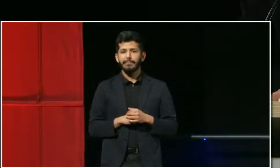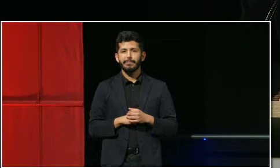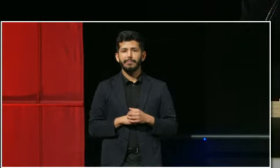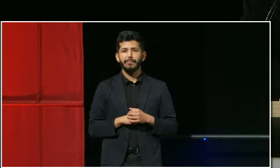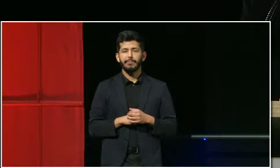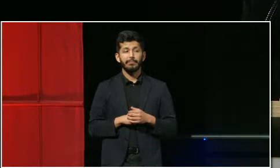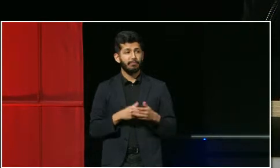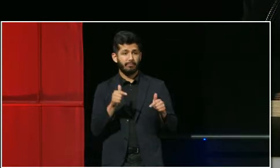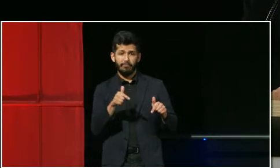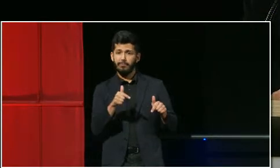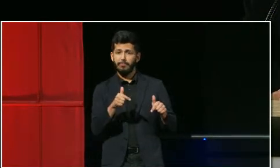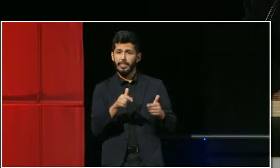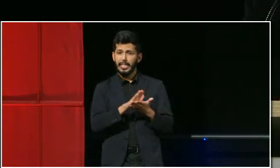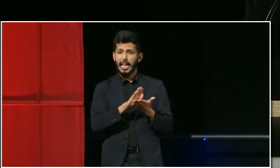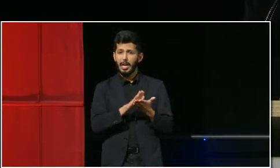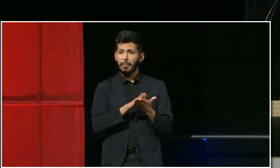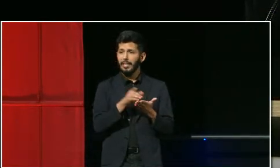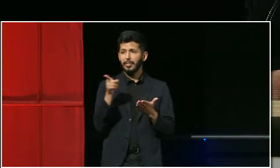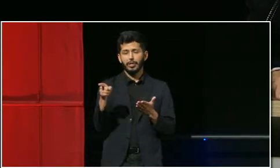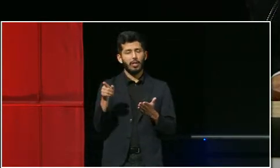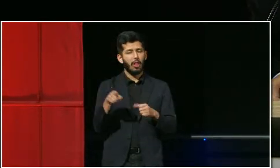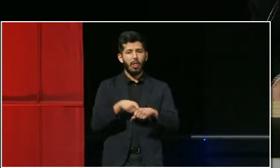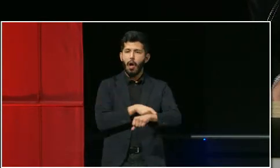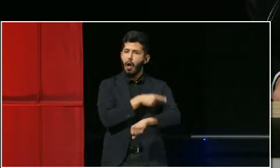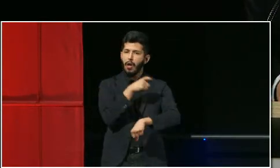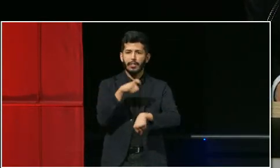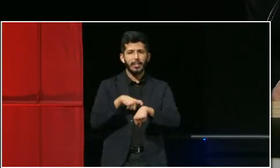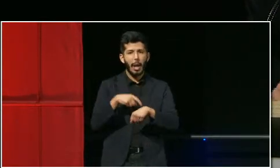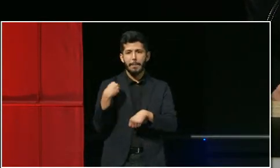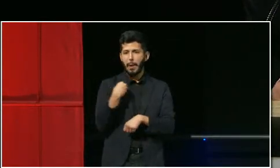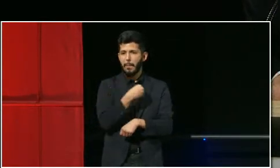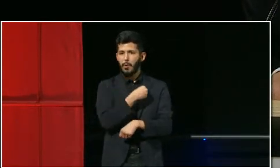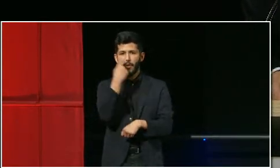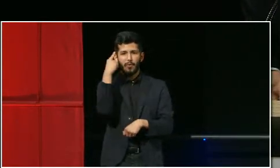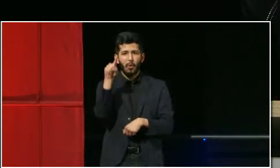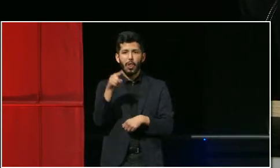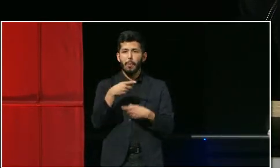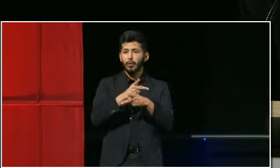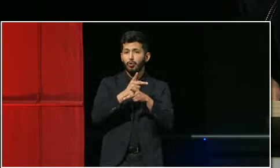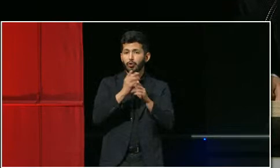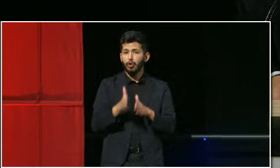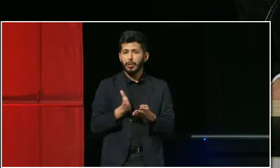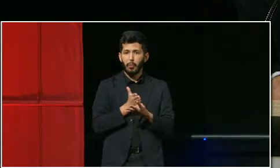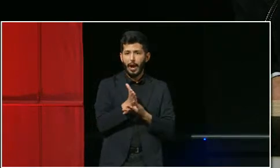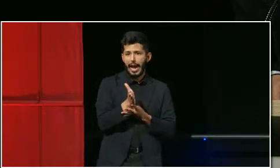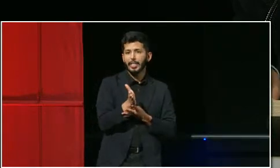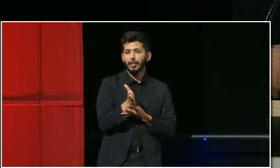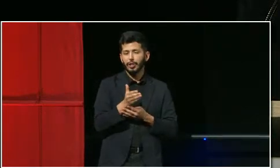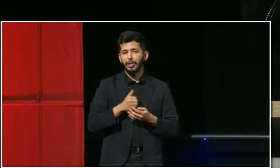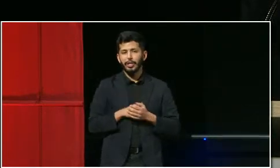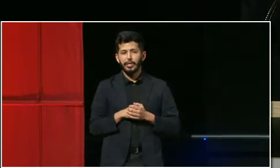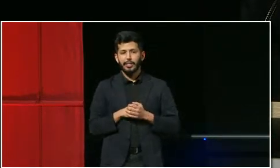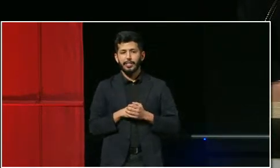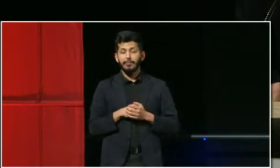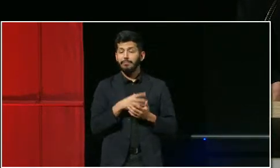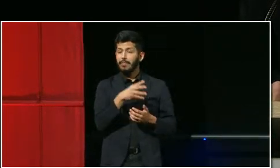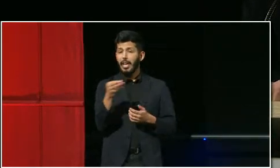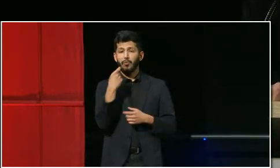At the Academy, she is a long-term member of the producers branch, and